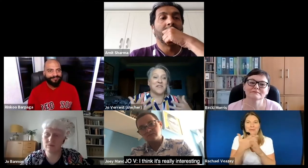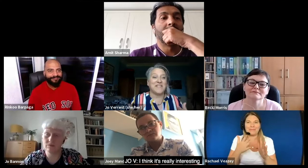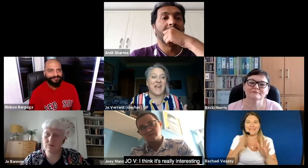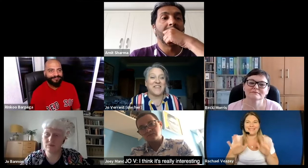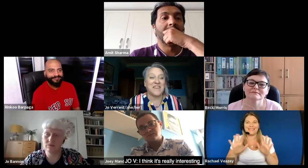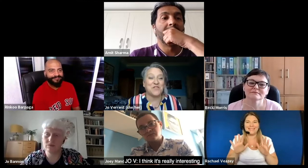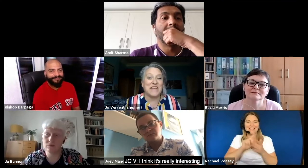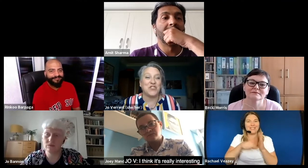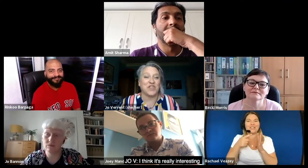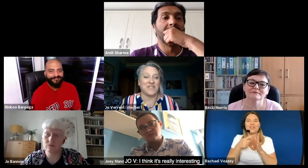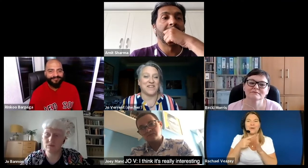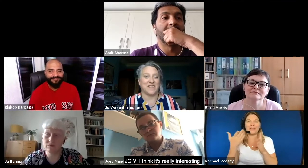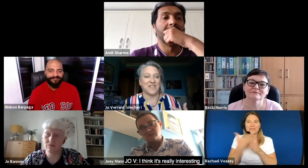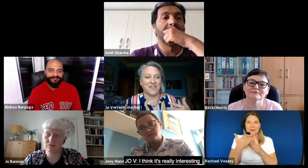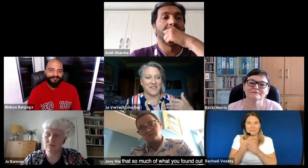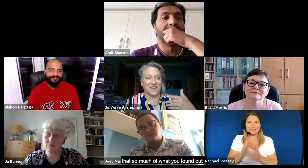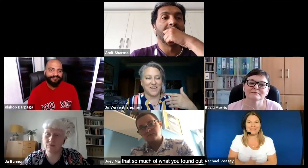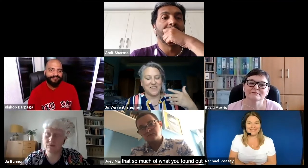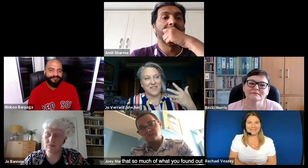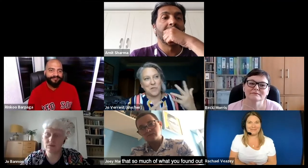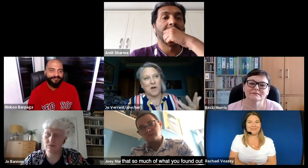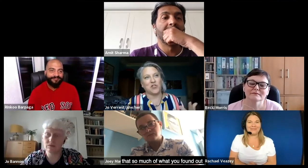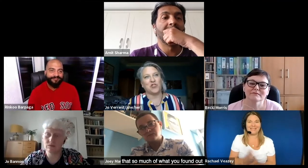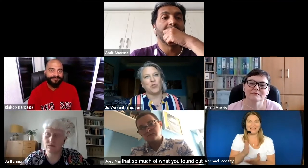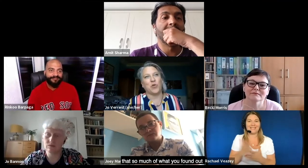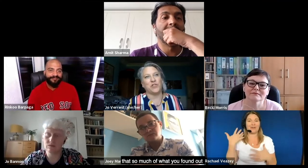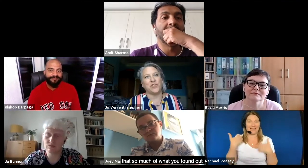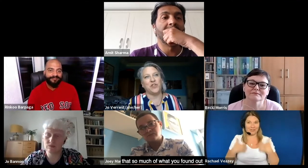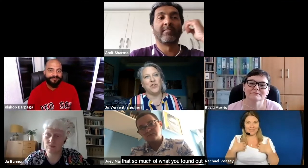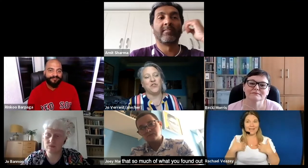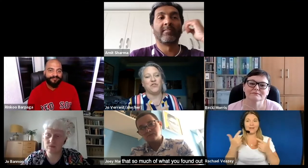I was going to say, I think it's really interesting that so much of